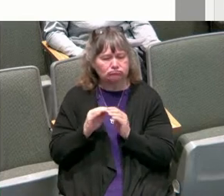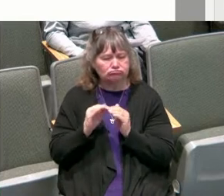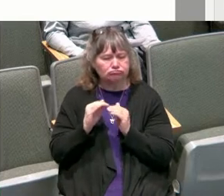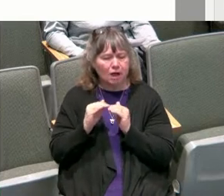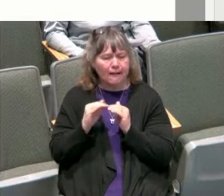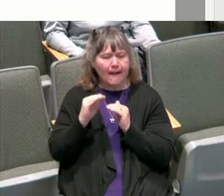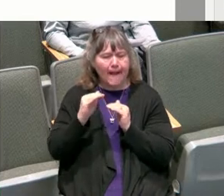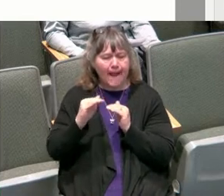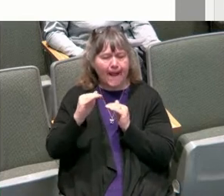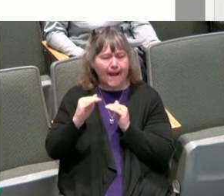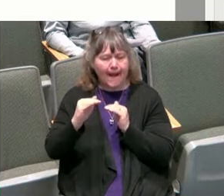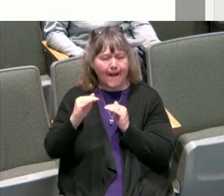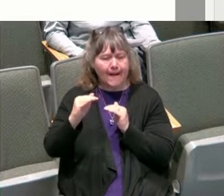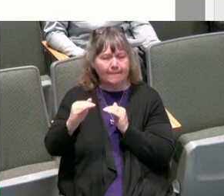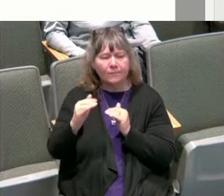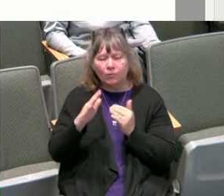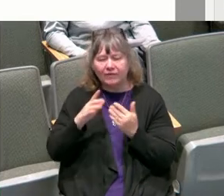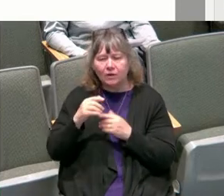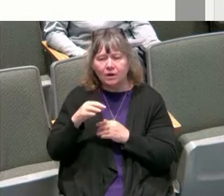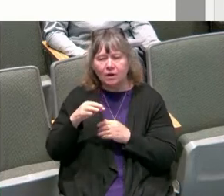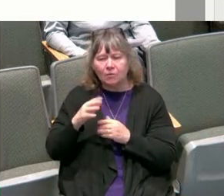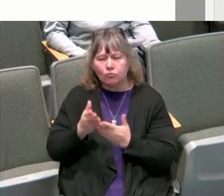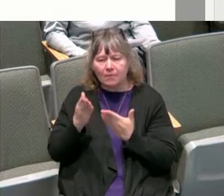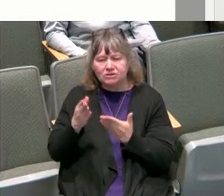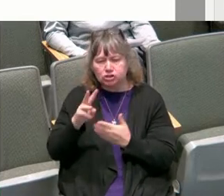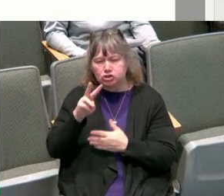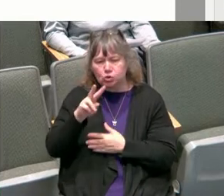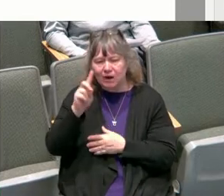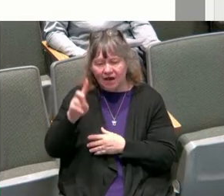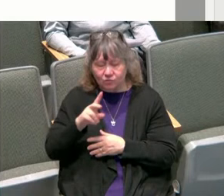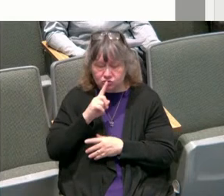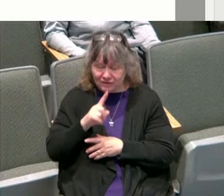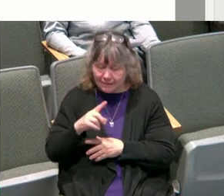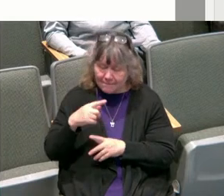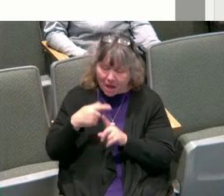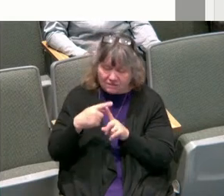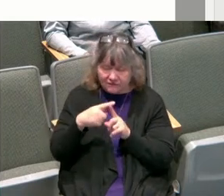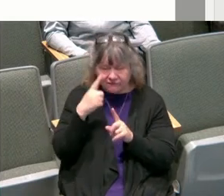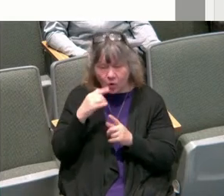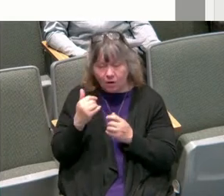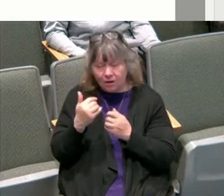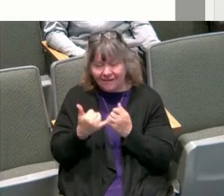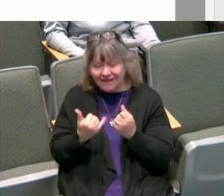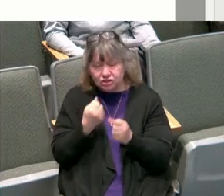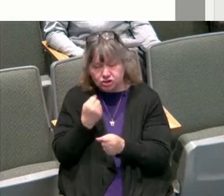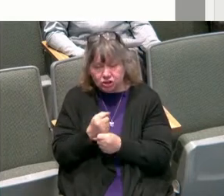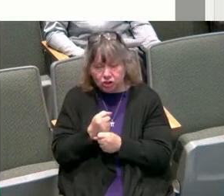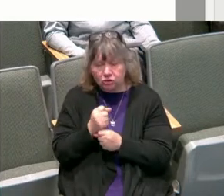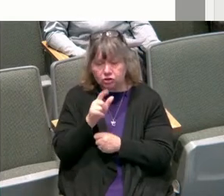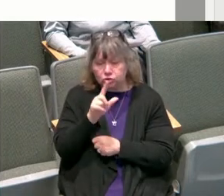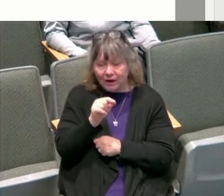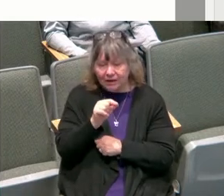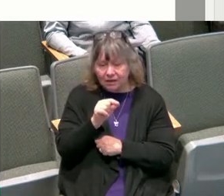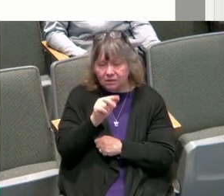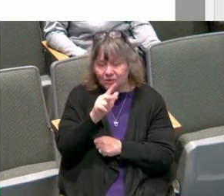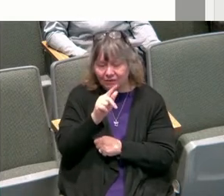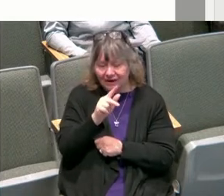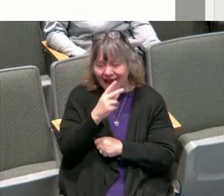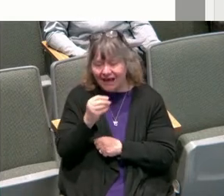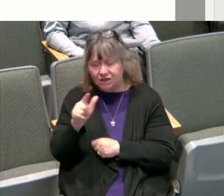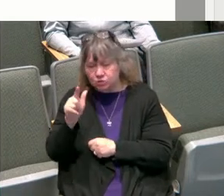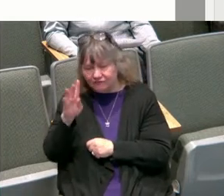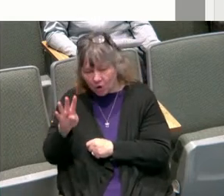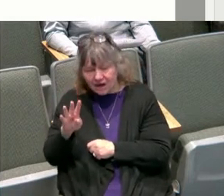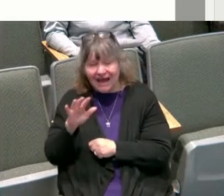limits of prop two and a half which is really positive outcome for fiscal year 2024. if inflation continues at high